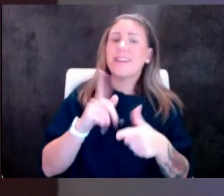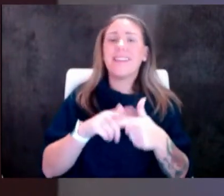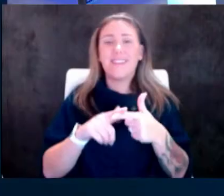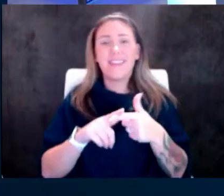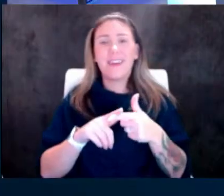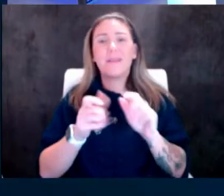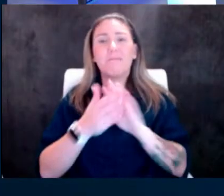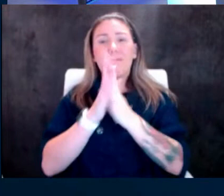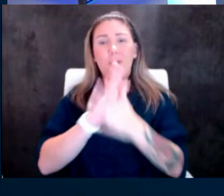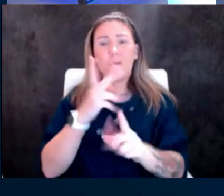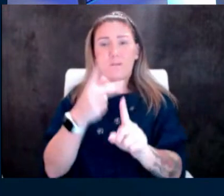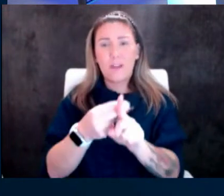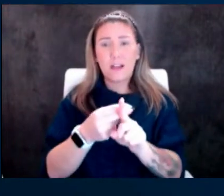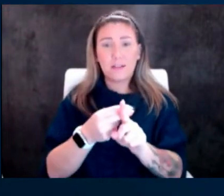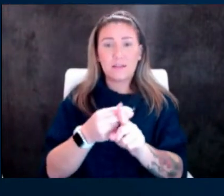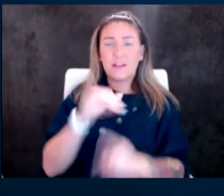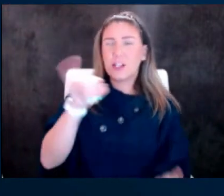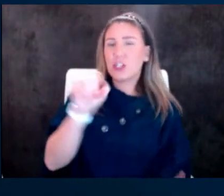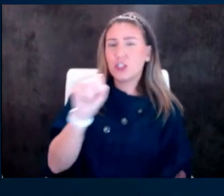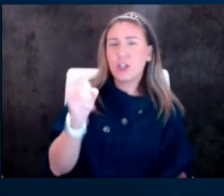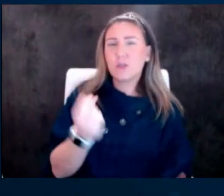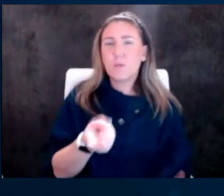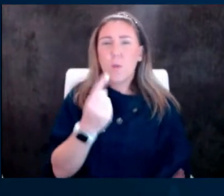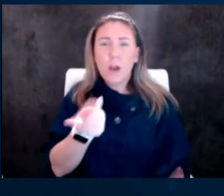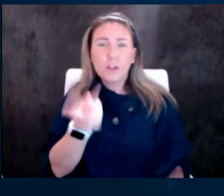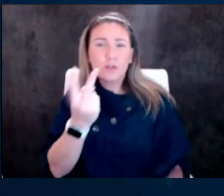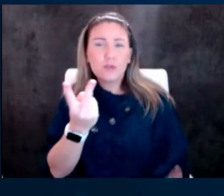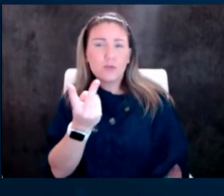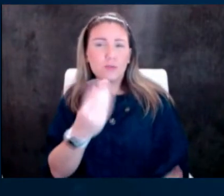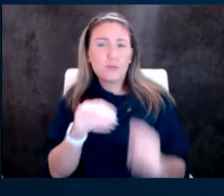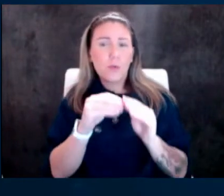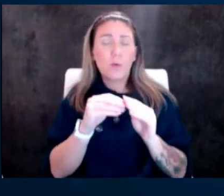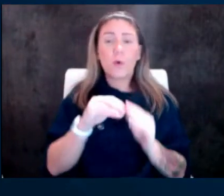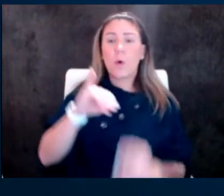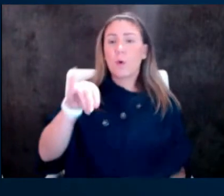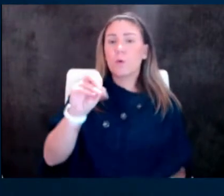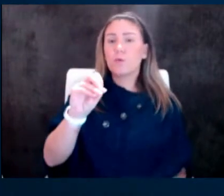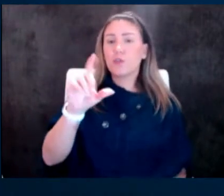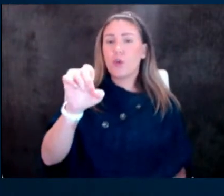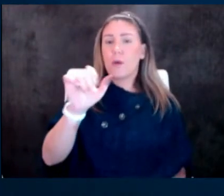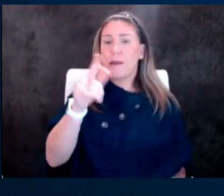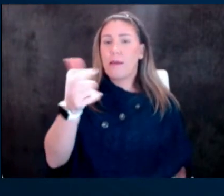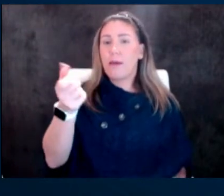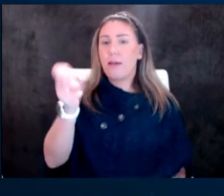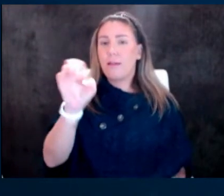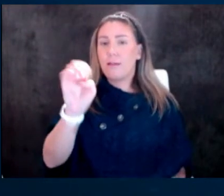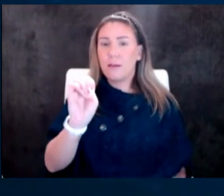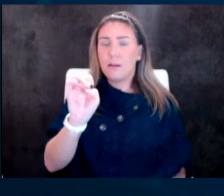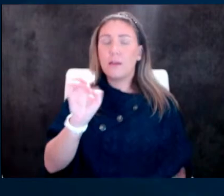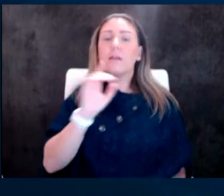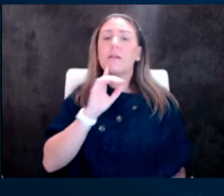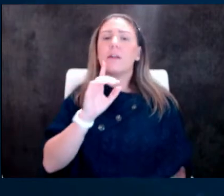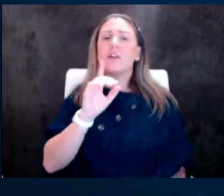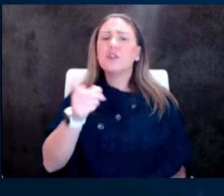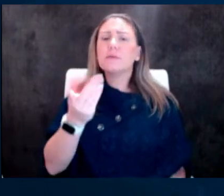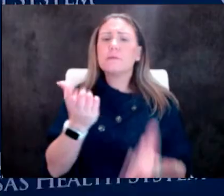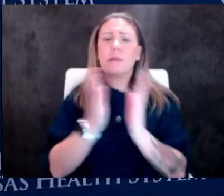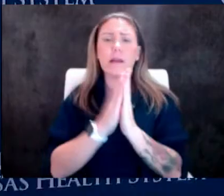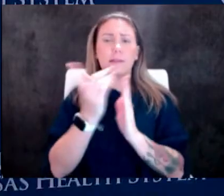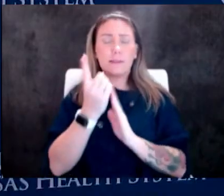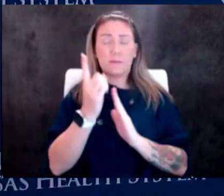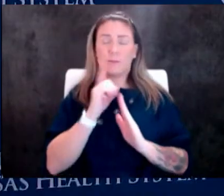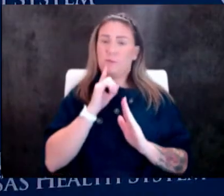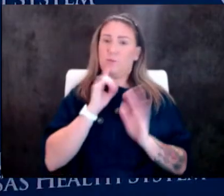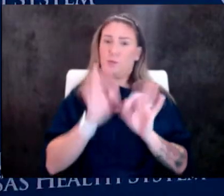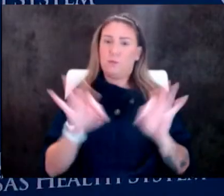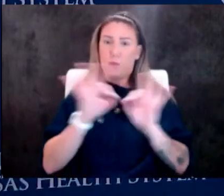right, Jess, one or two more questions. Yeah, I've got a couple more questions. Joe Ellen is asking about something that I think is so important. When I was younger, a